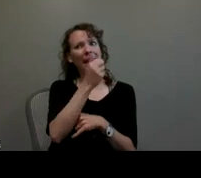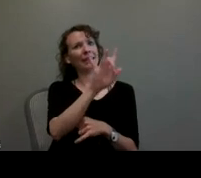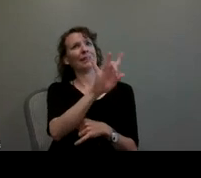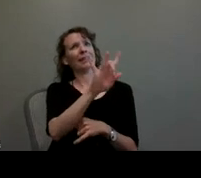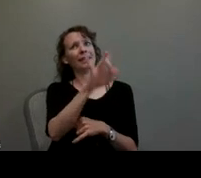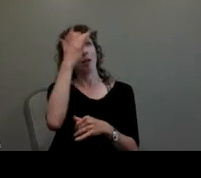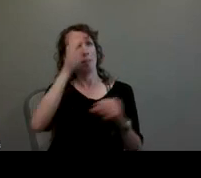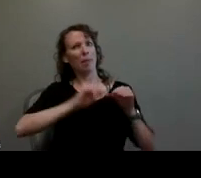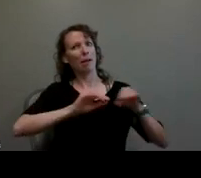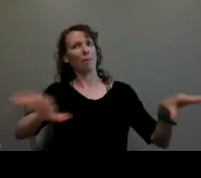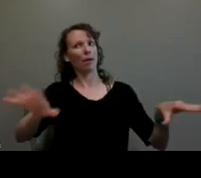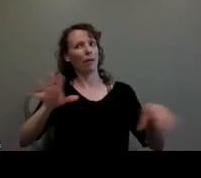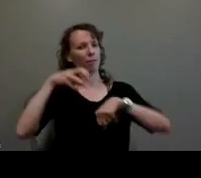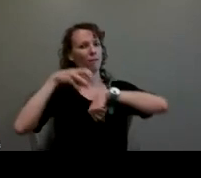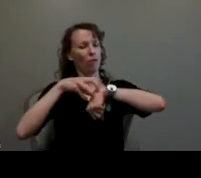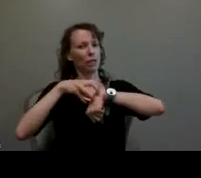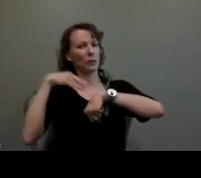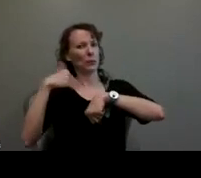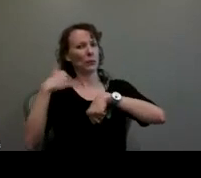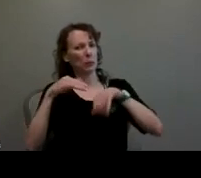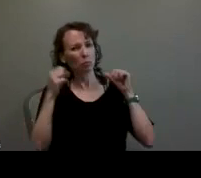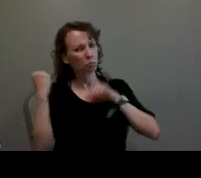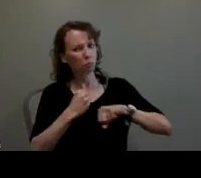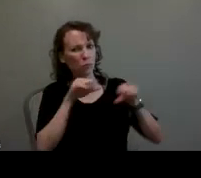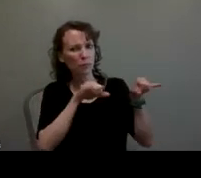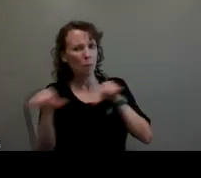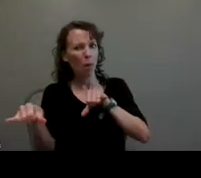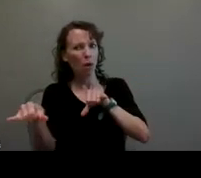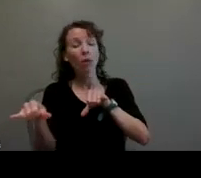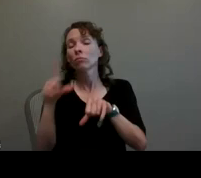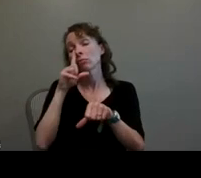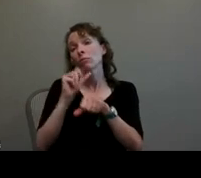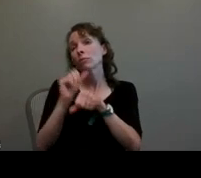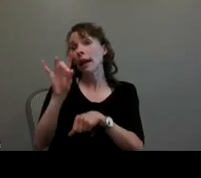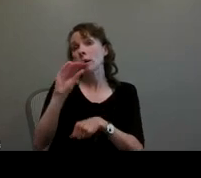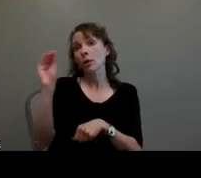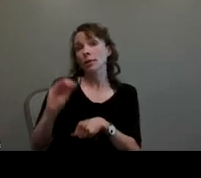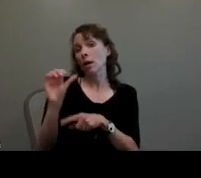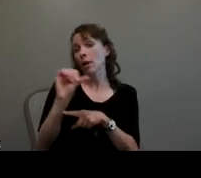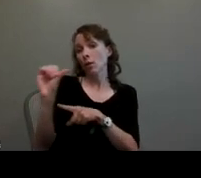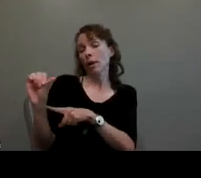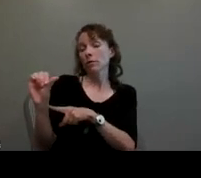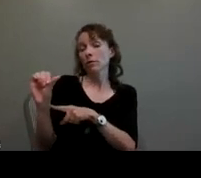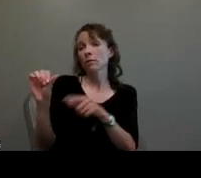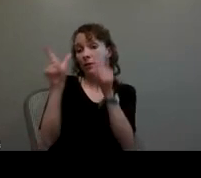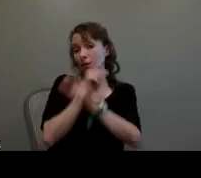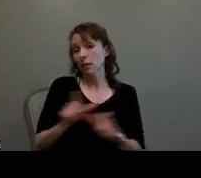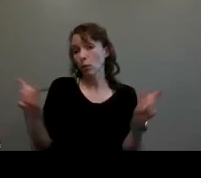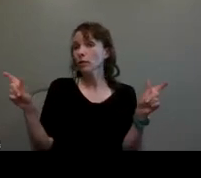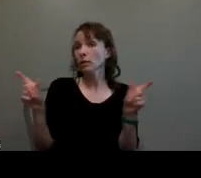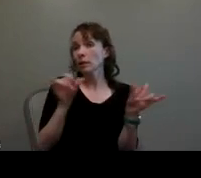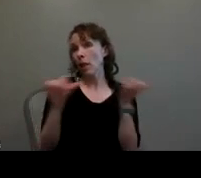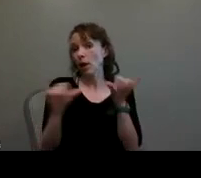pandemic virus, and actually there's 80% amino acid sequence similarity in the antigenic